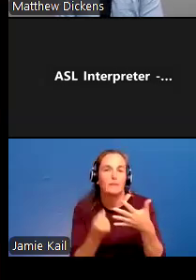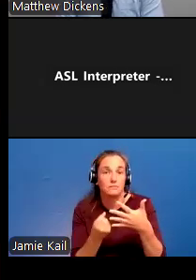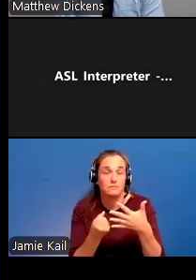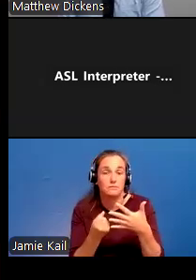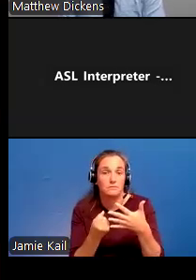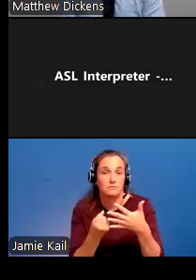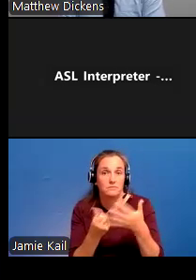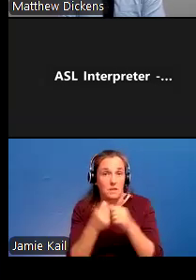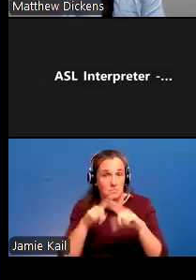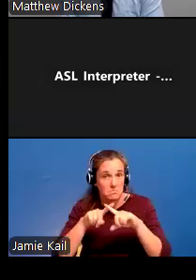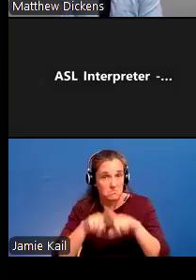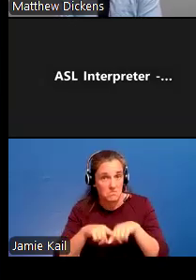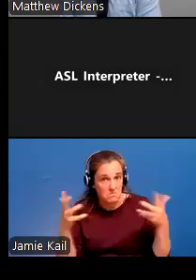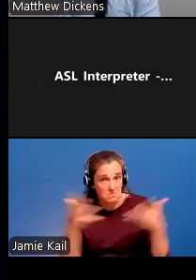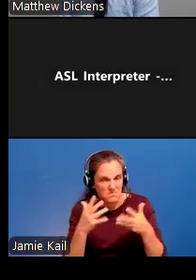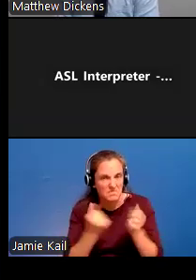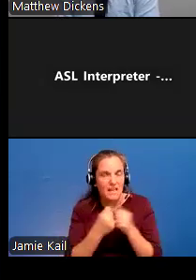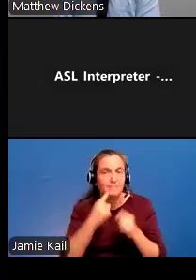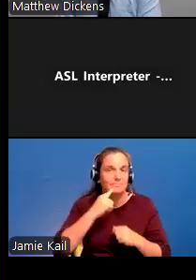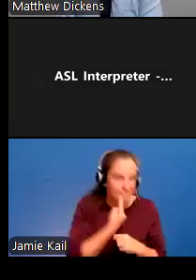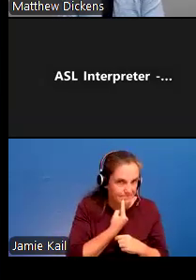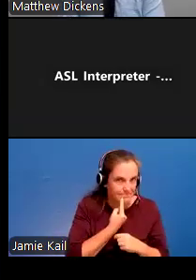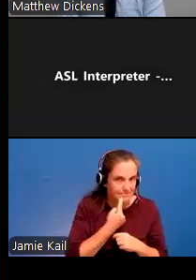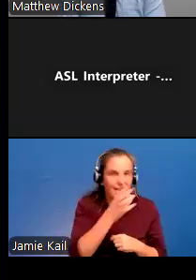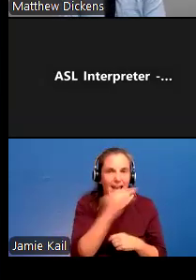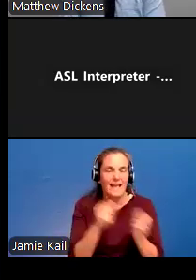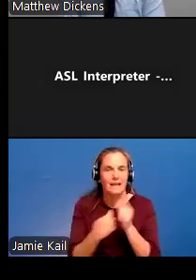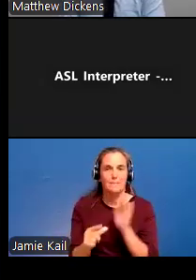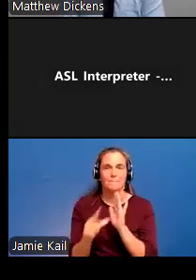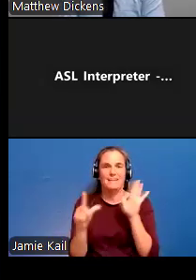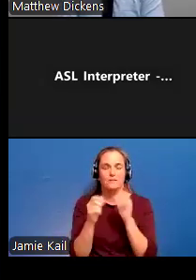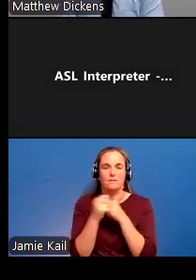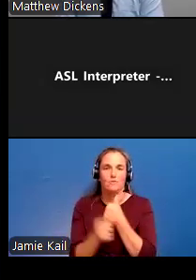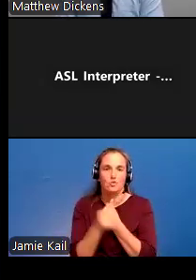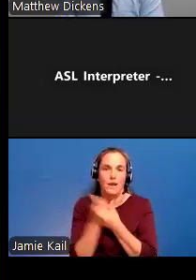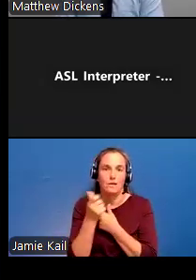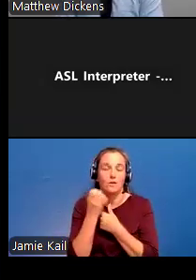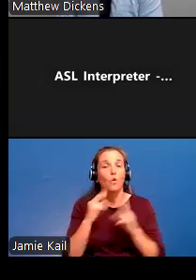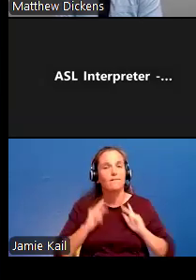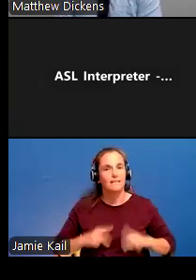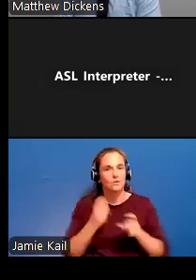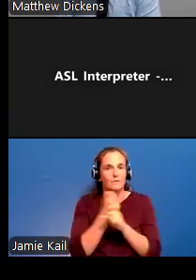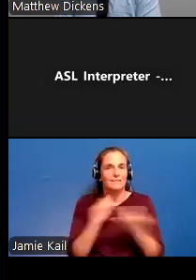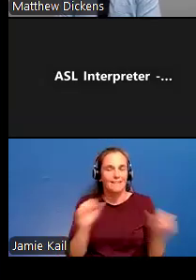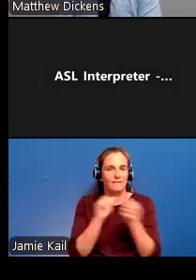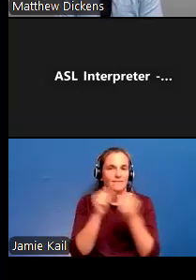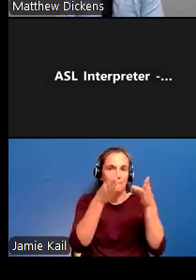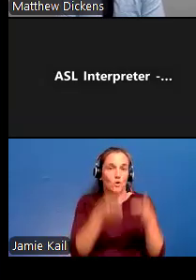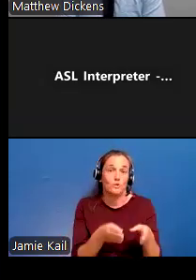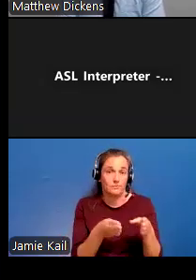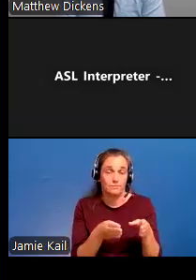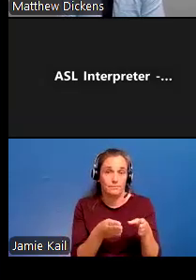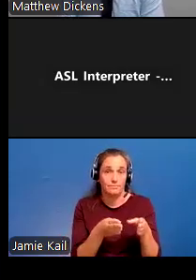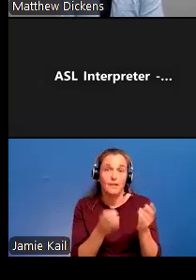priorities are based on severity and immediacy of the threat or physical safety to the individual. So